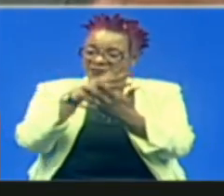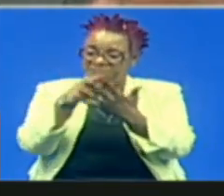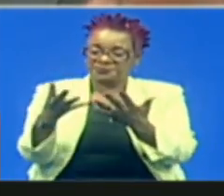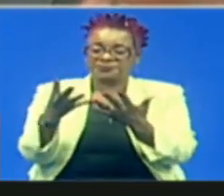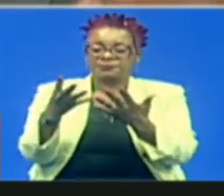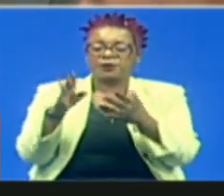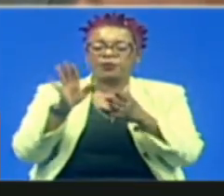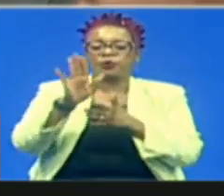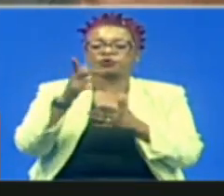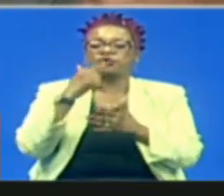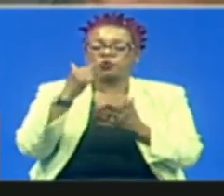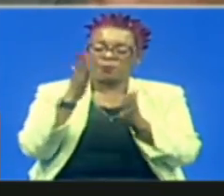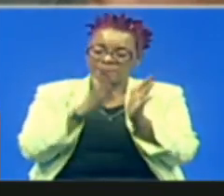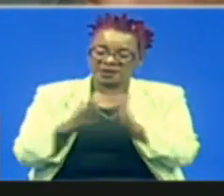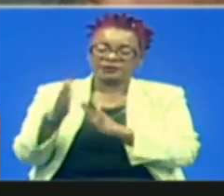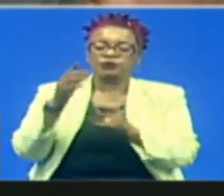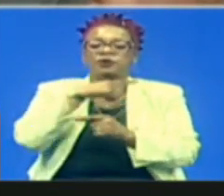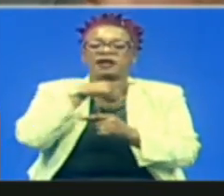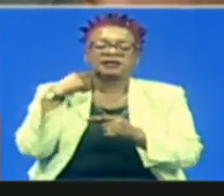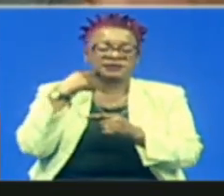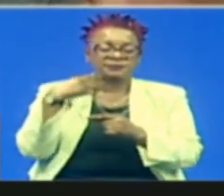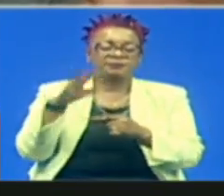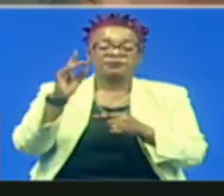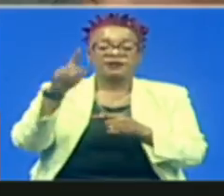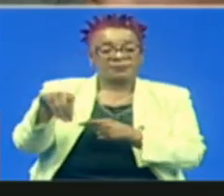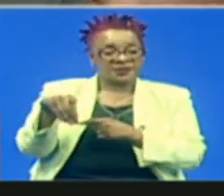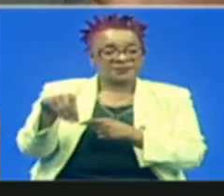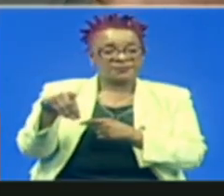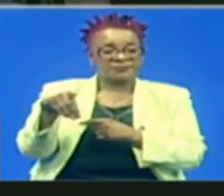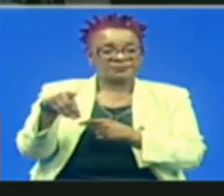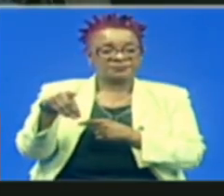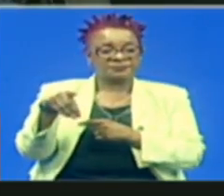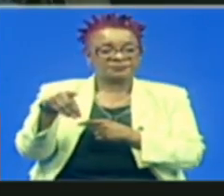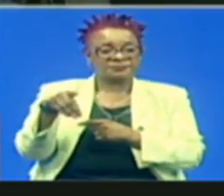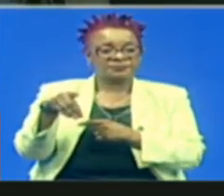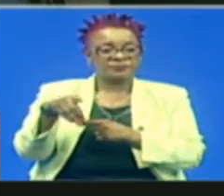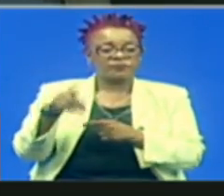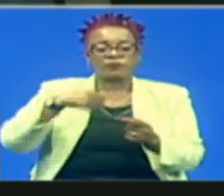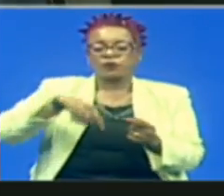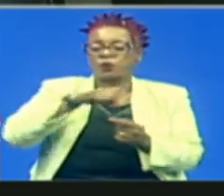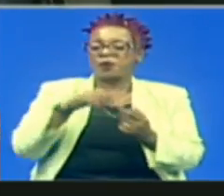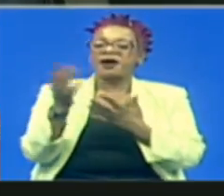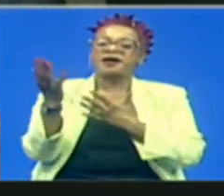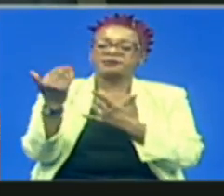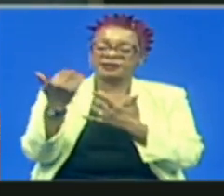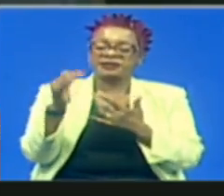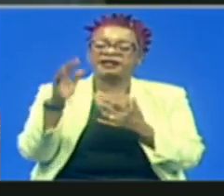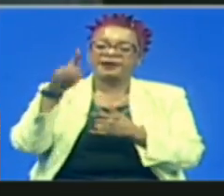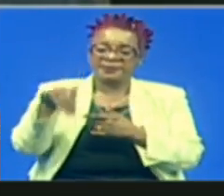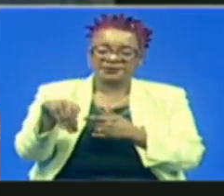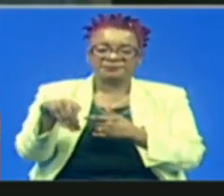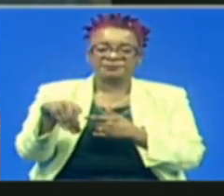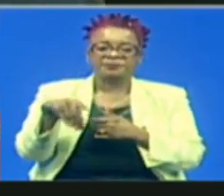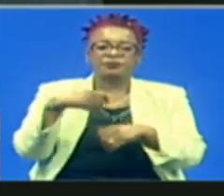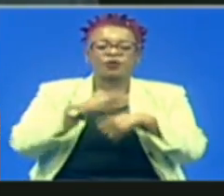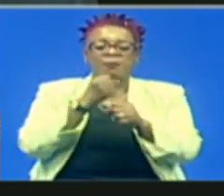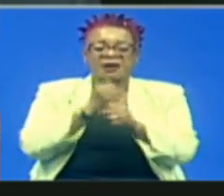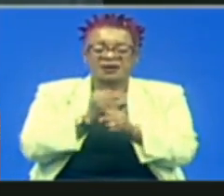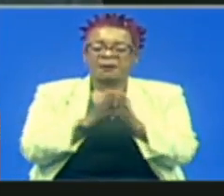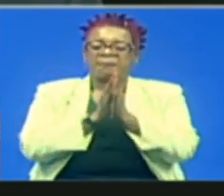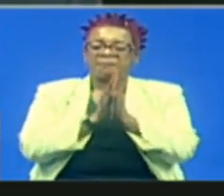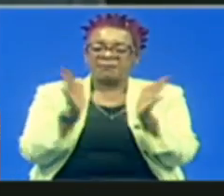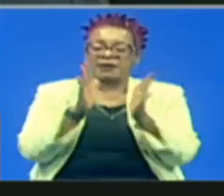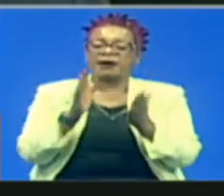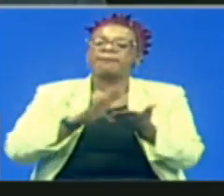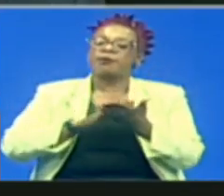to assassinate none other than the Deputy President of the Republic of Kenya. We expect the Deputy President to make a public